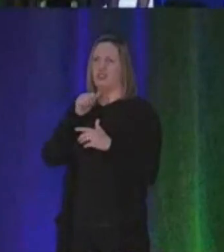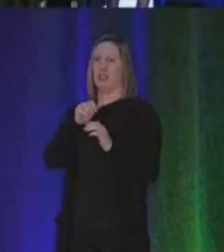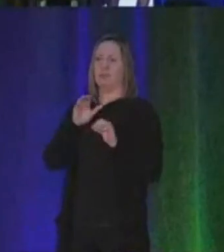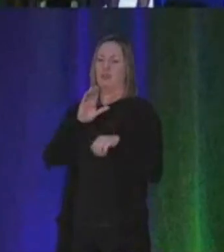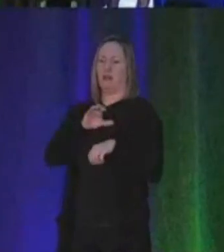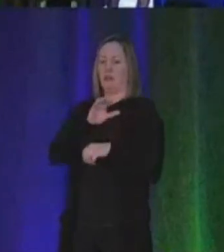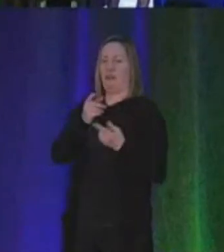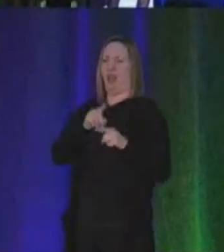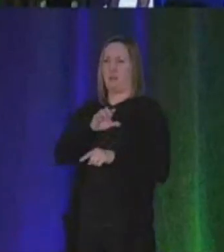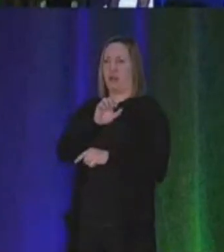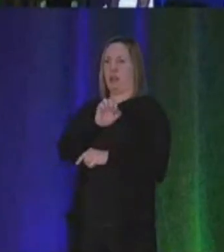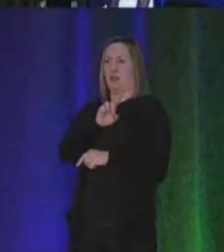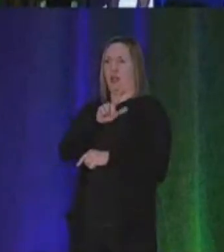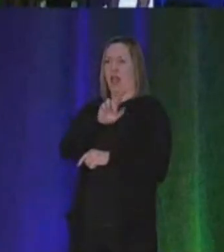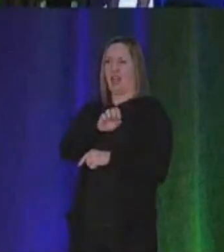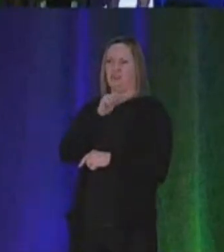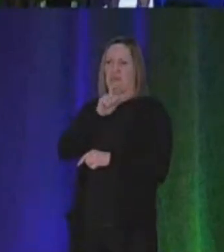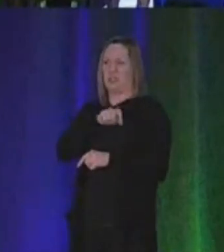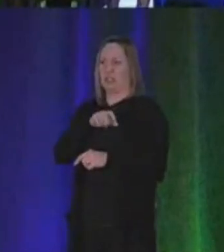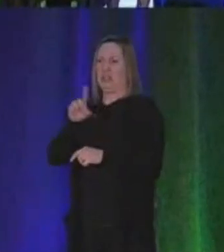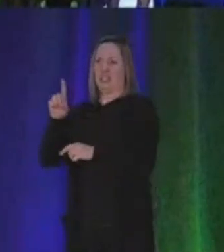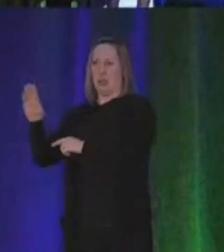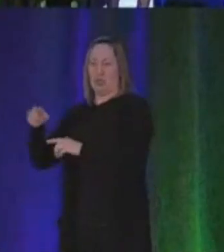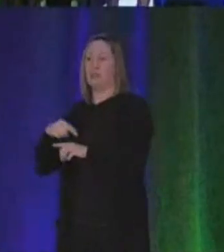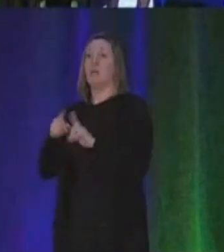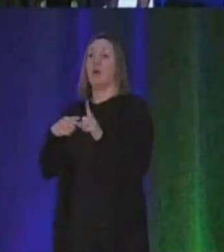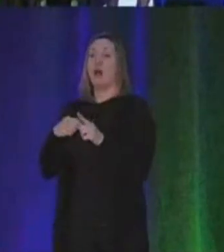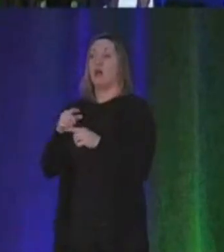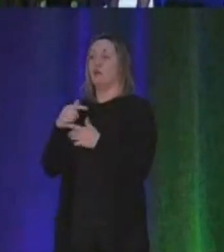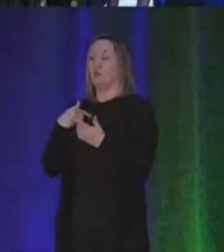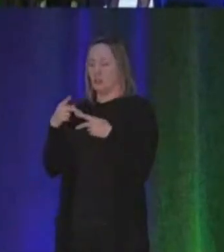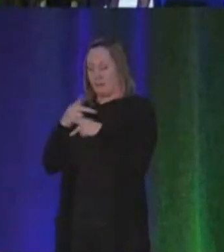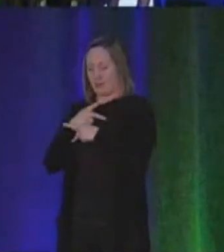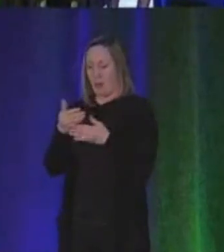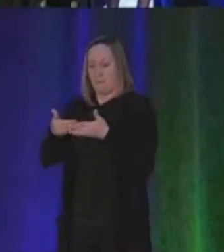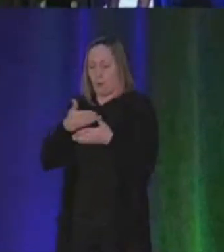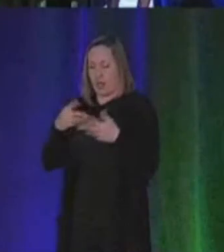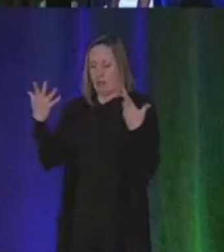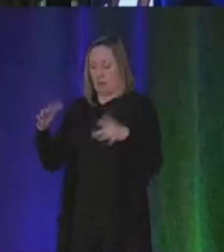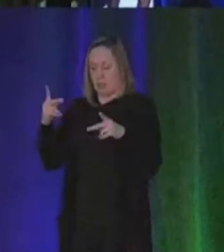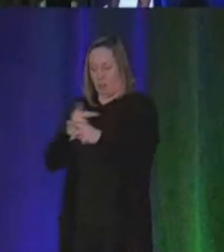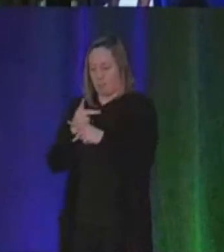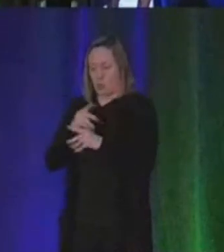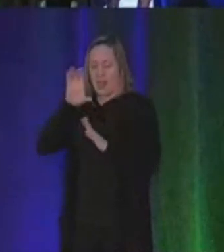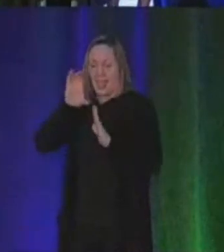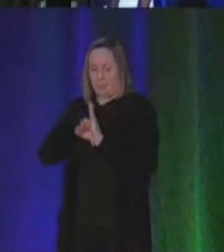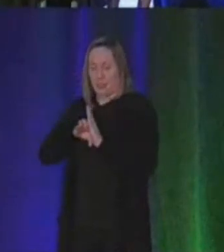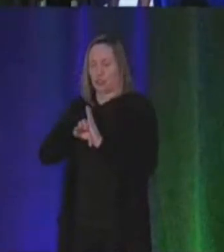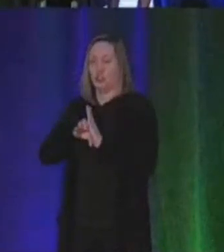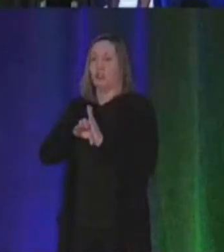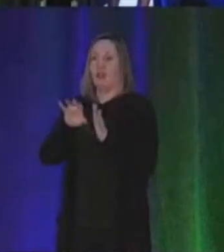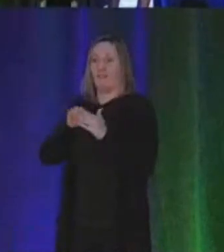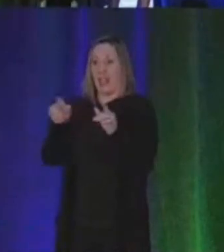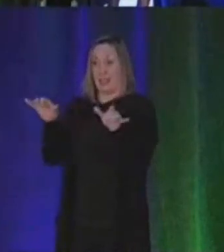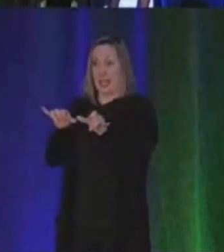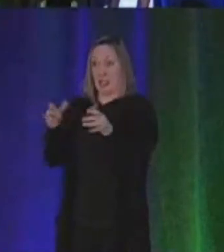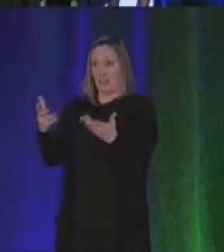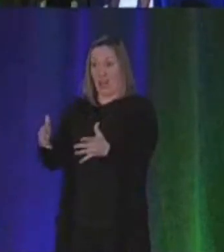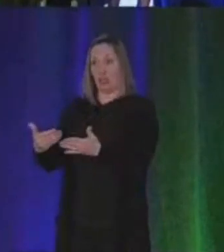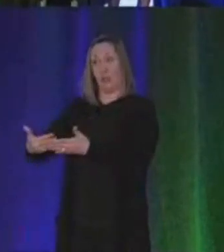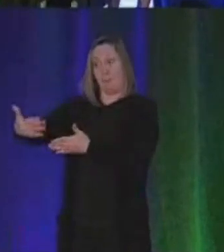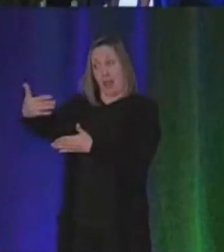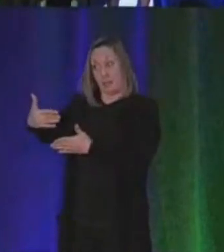anything, where that'll try to figure out, okay, have I pre-computed an image of this size already?